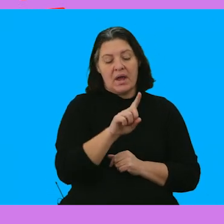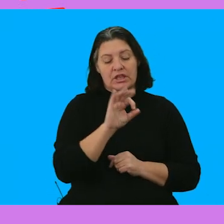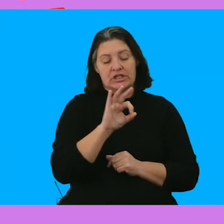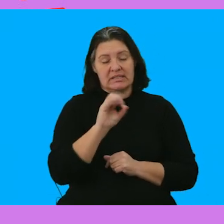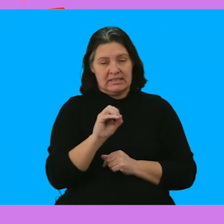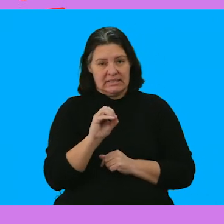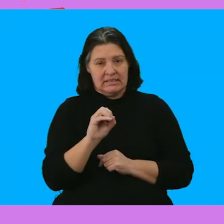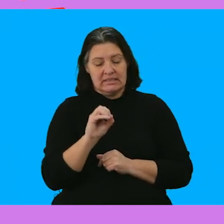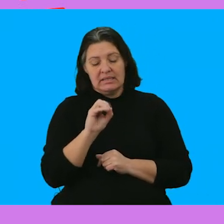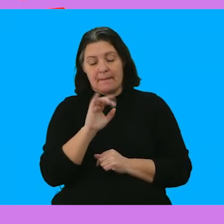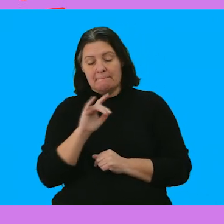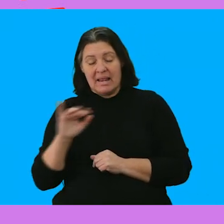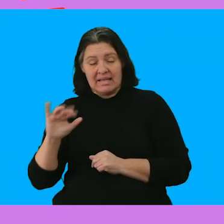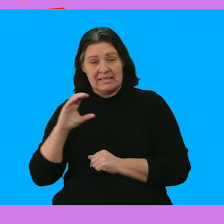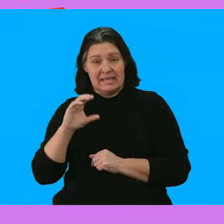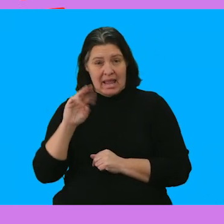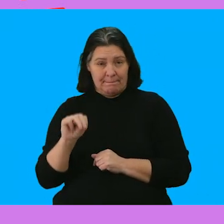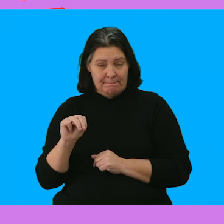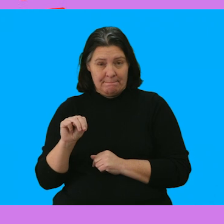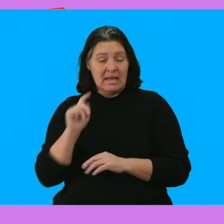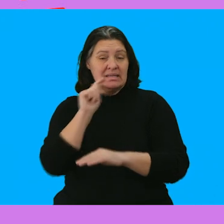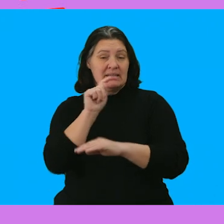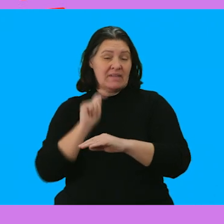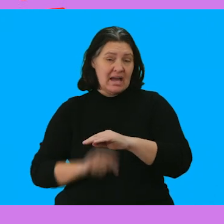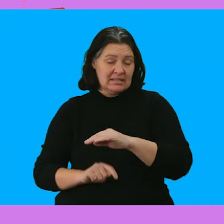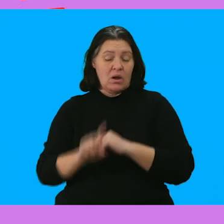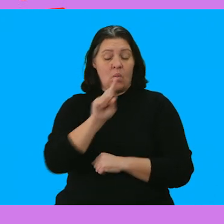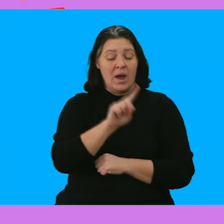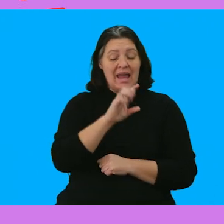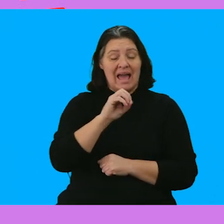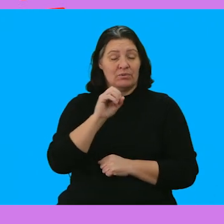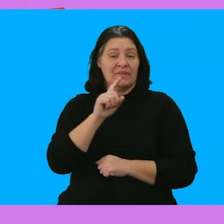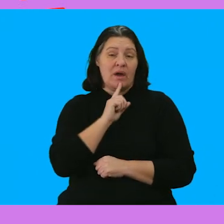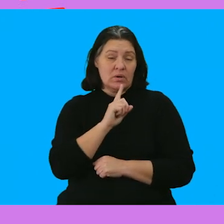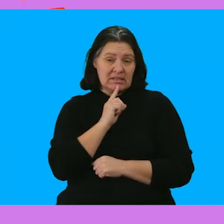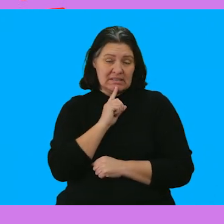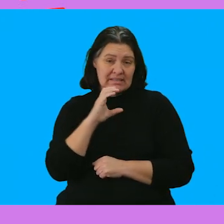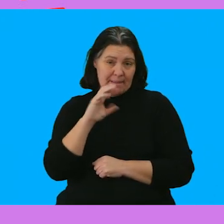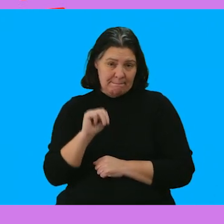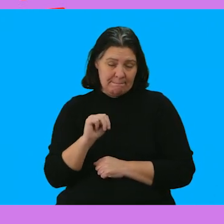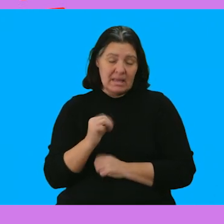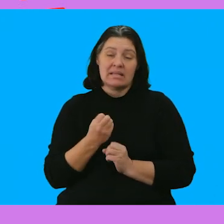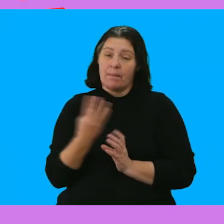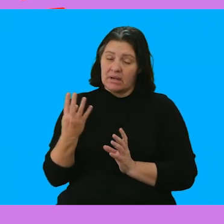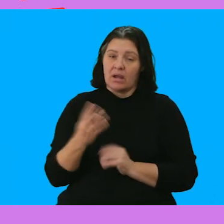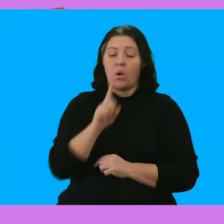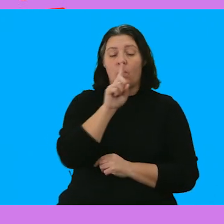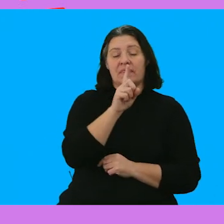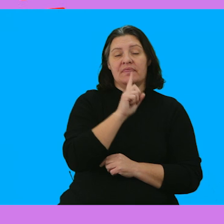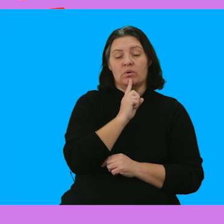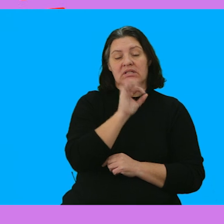So 130 million centimeters divided by 100,000 centimeters